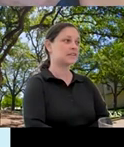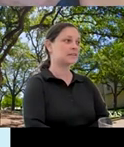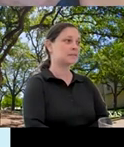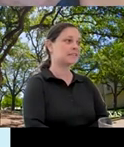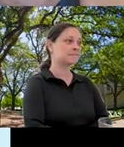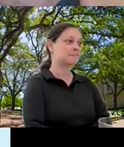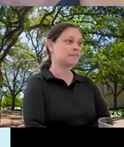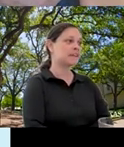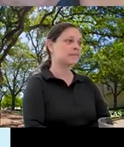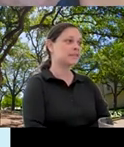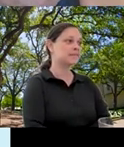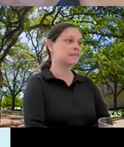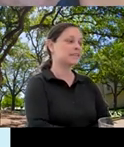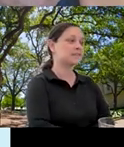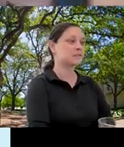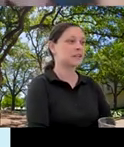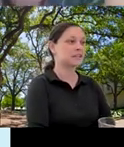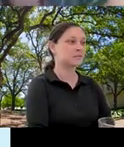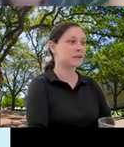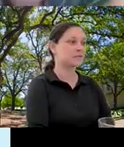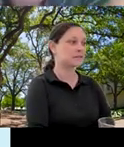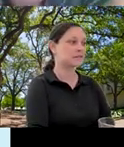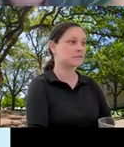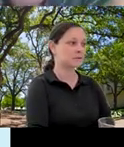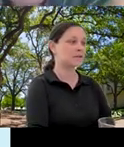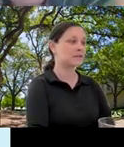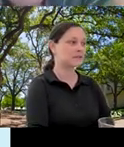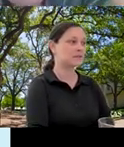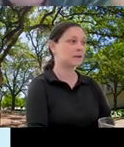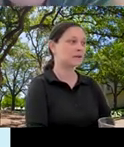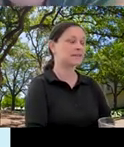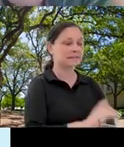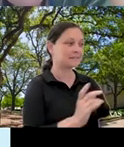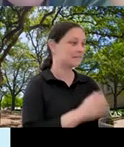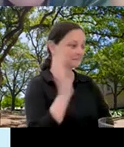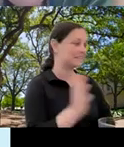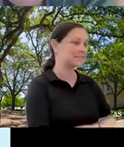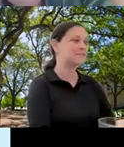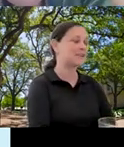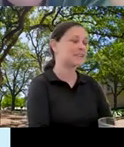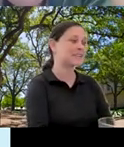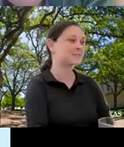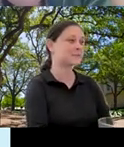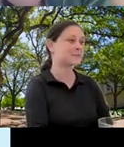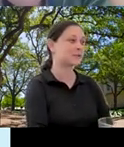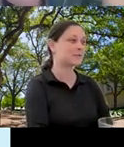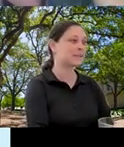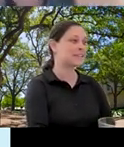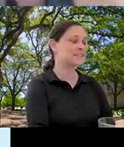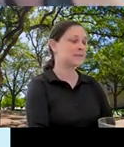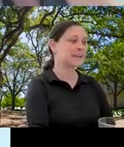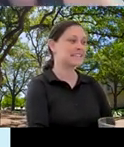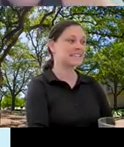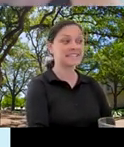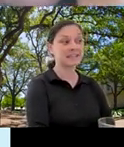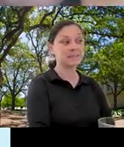childhood development, and availability of training throughout their career, including, you know, training that's affordable.